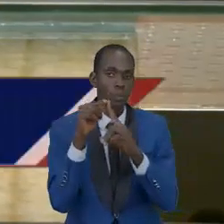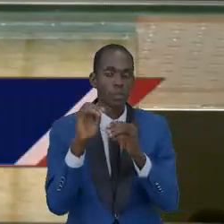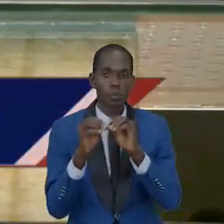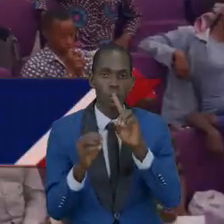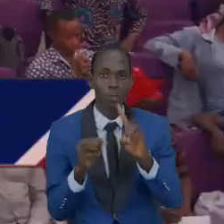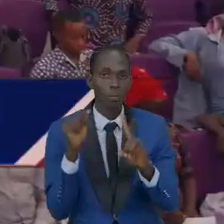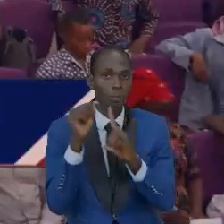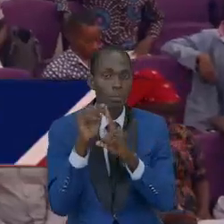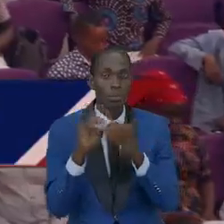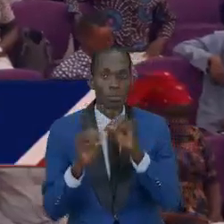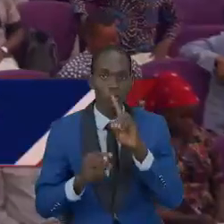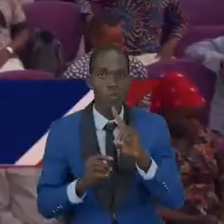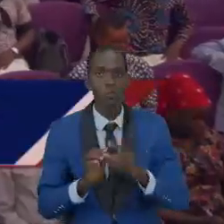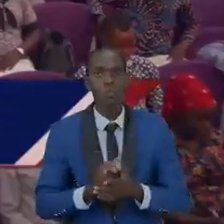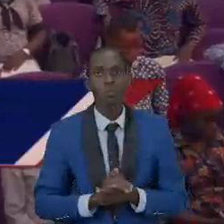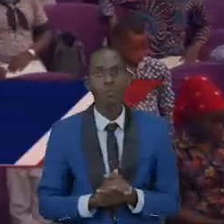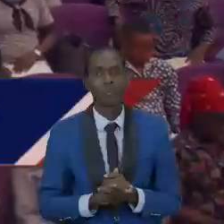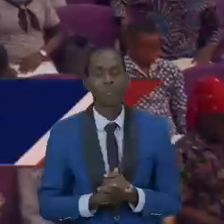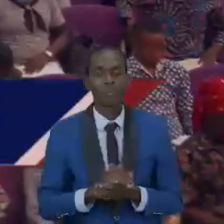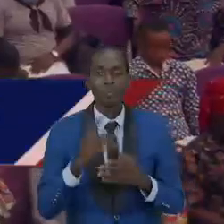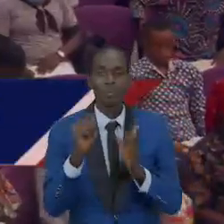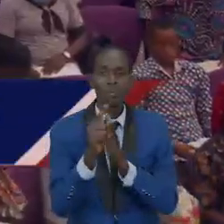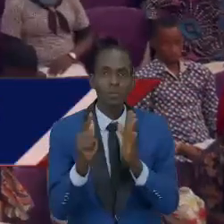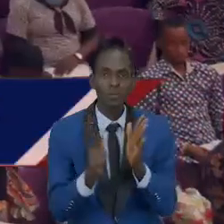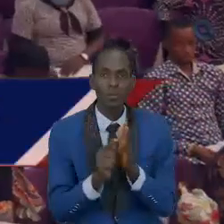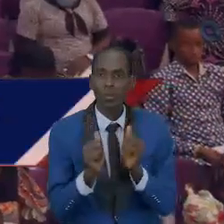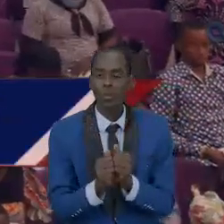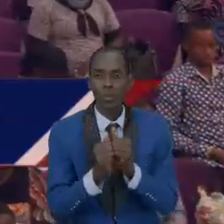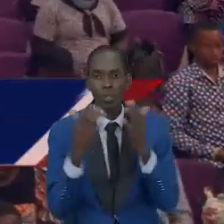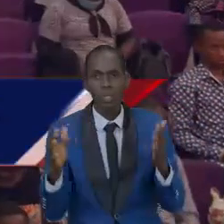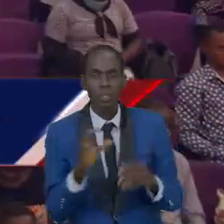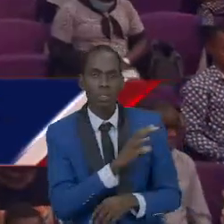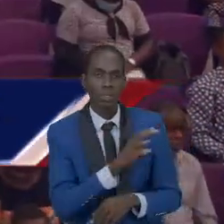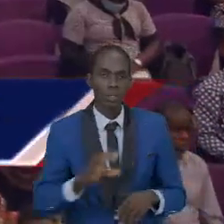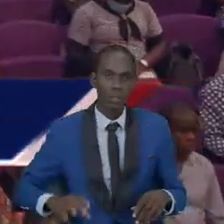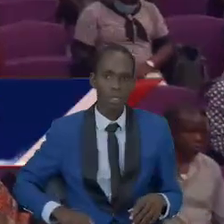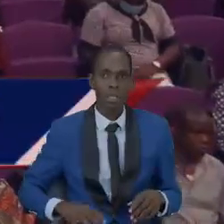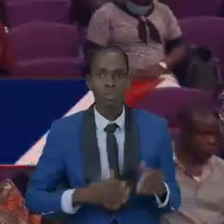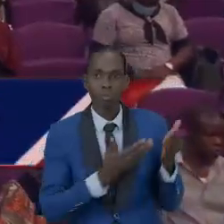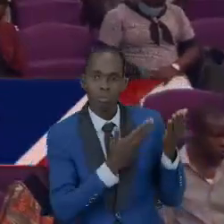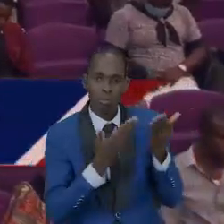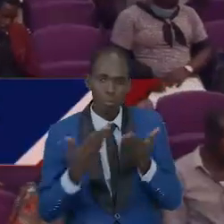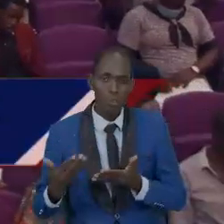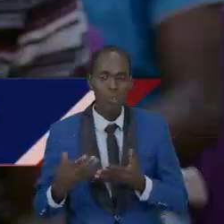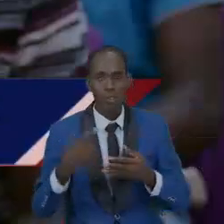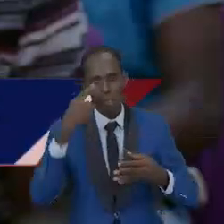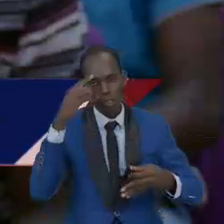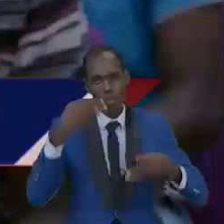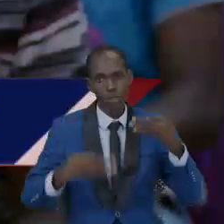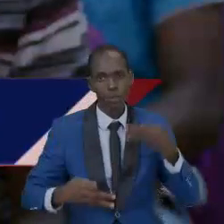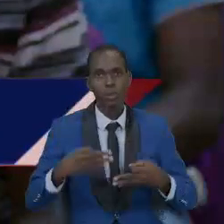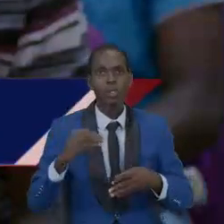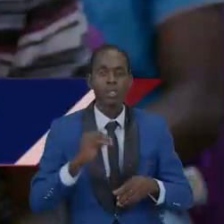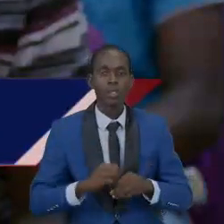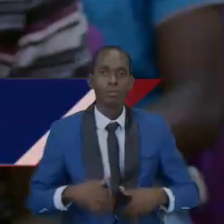Number one, the law without Christ attracts judgment